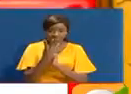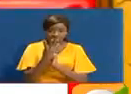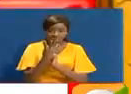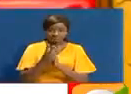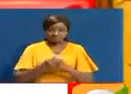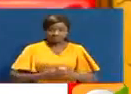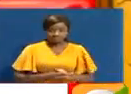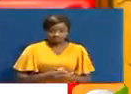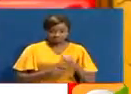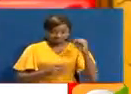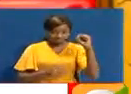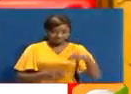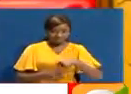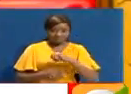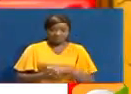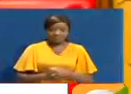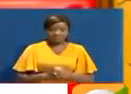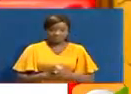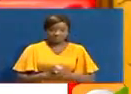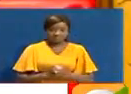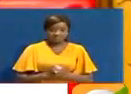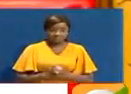114 yes.